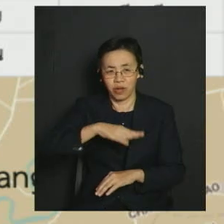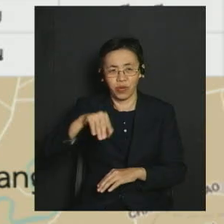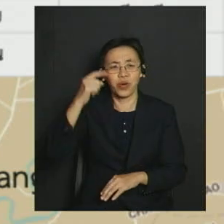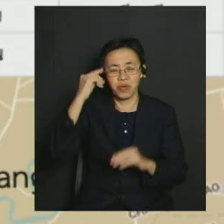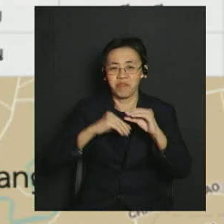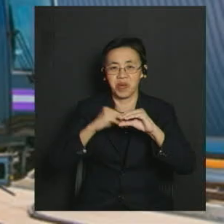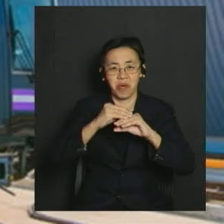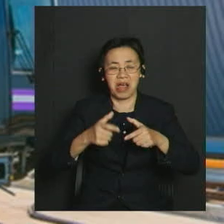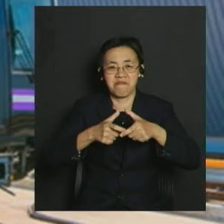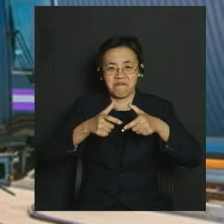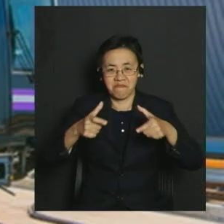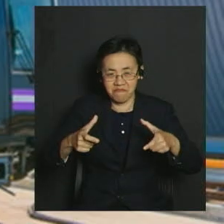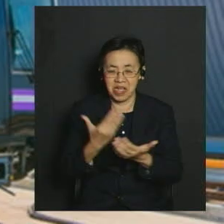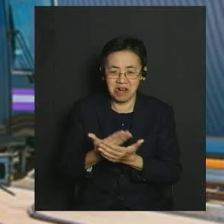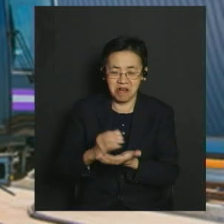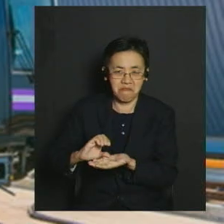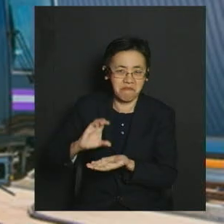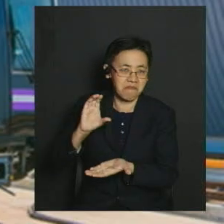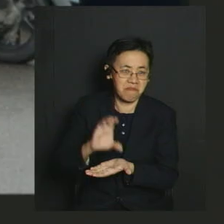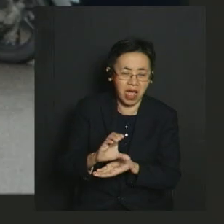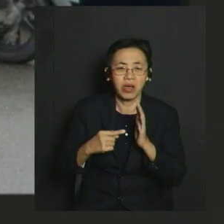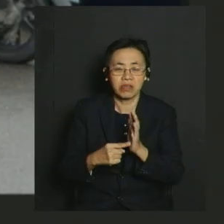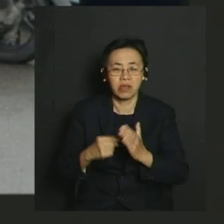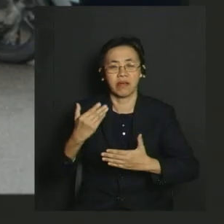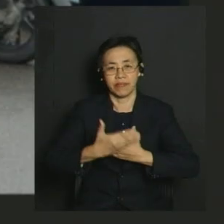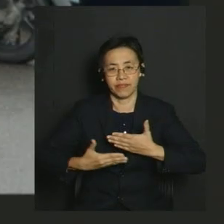train. It's like you know, high-speed train.